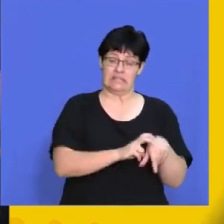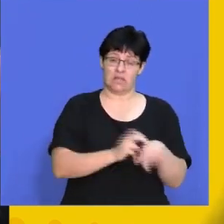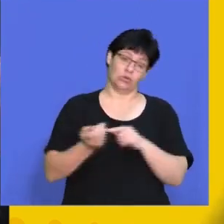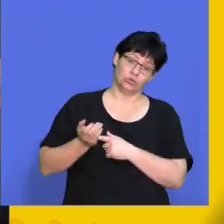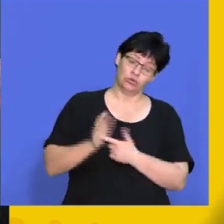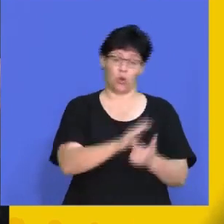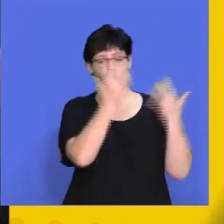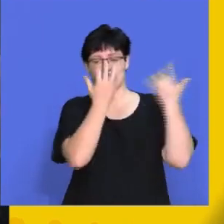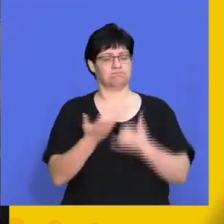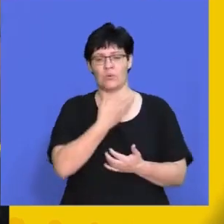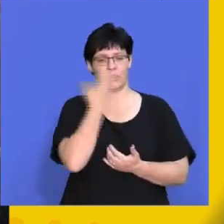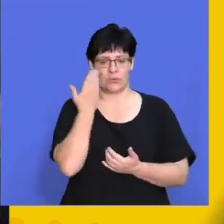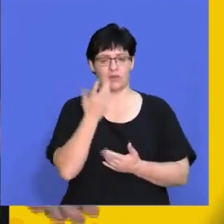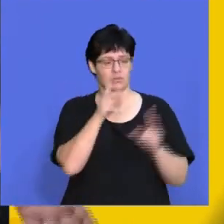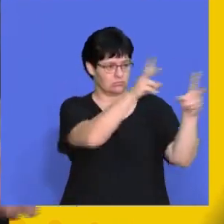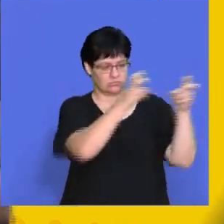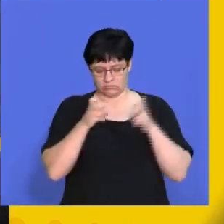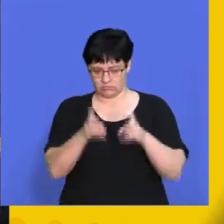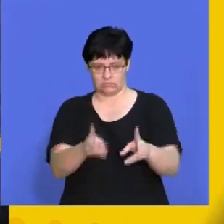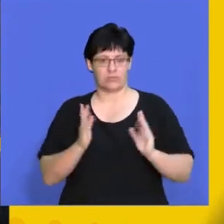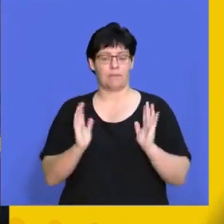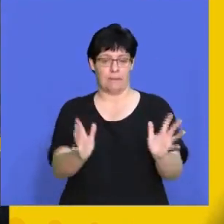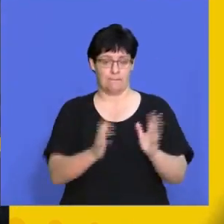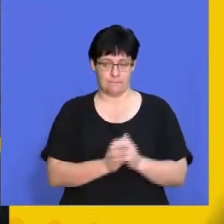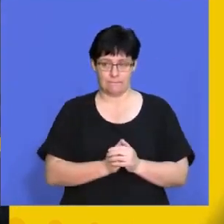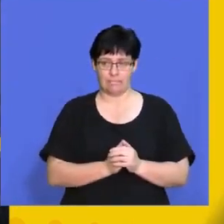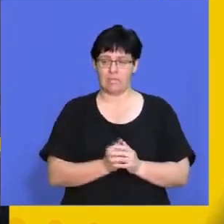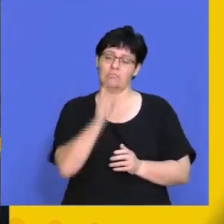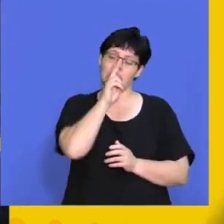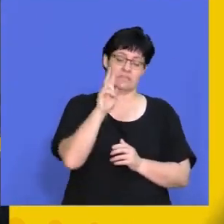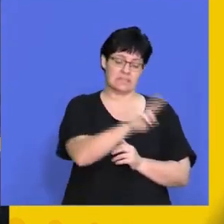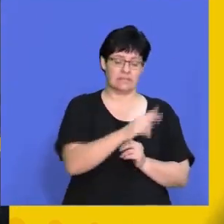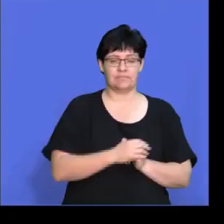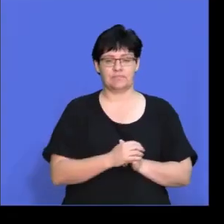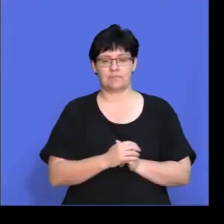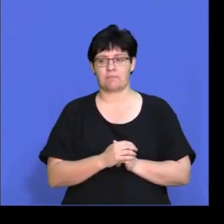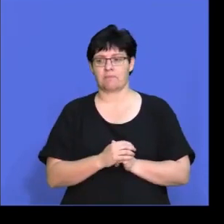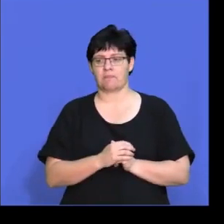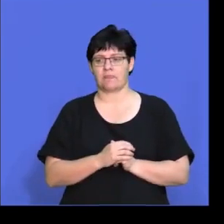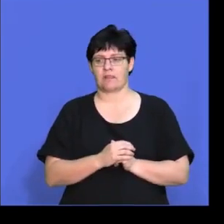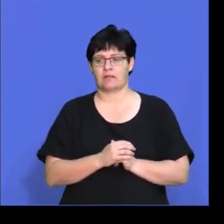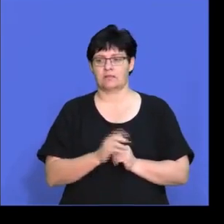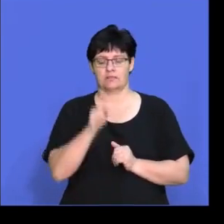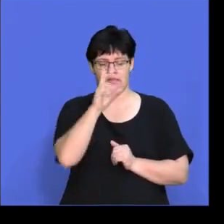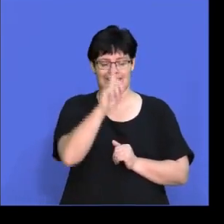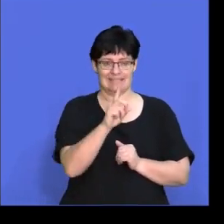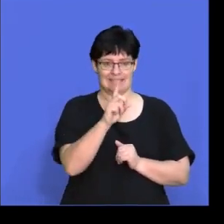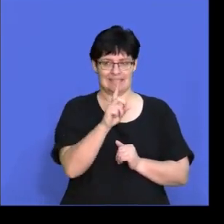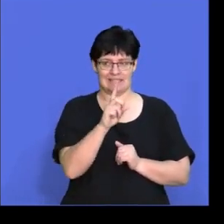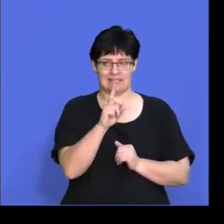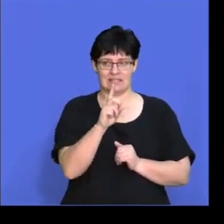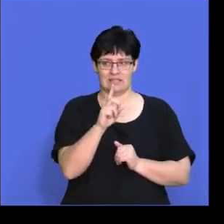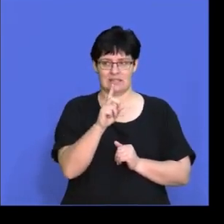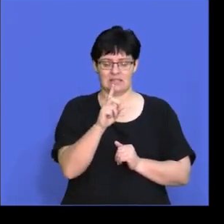need to show your working. You can just literally write down the coordinates. So let's have a look, go back and look at that. So d is